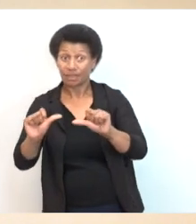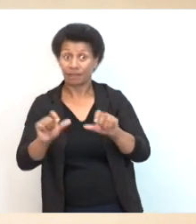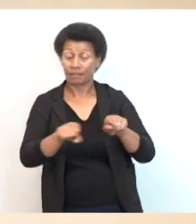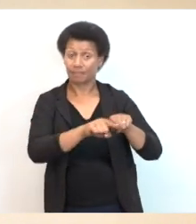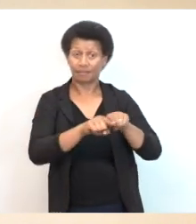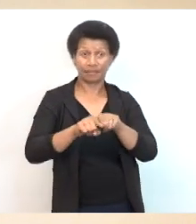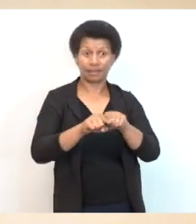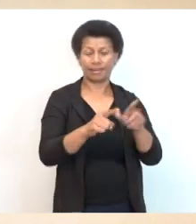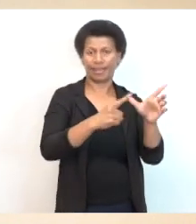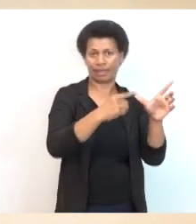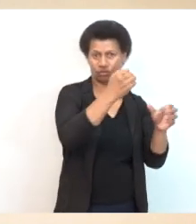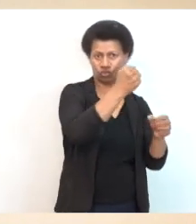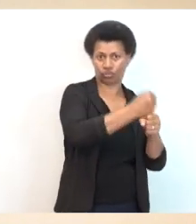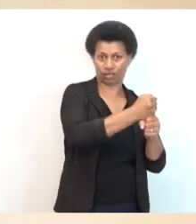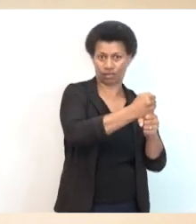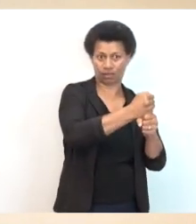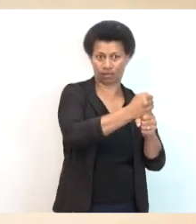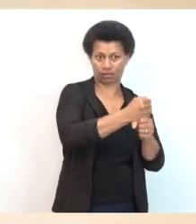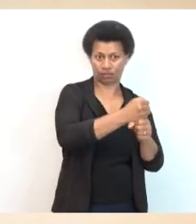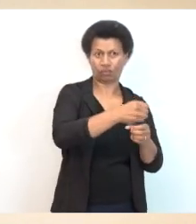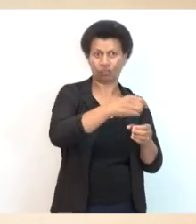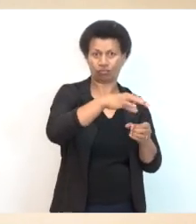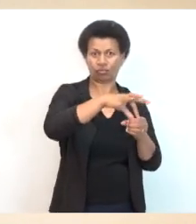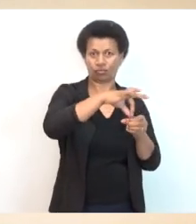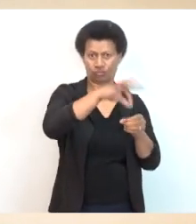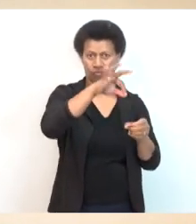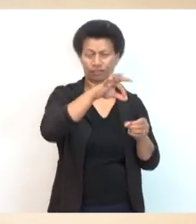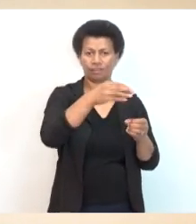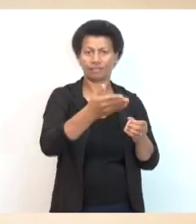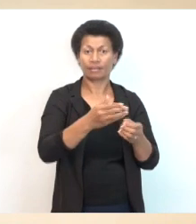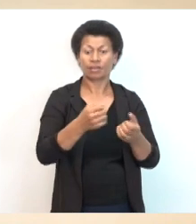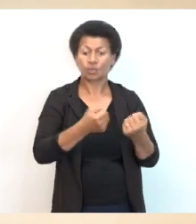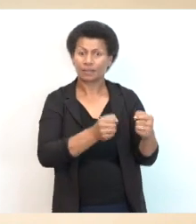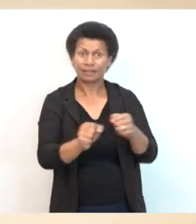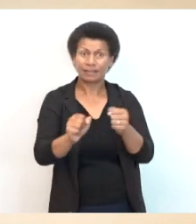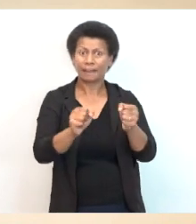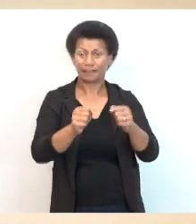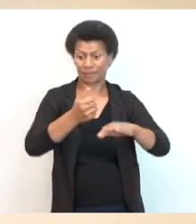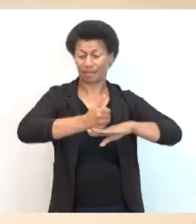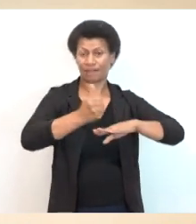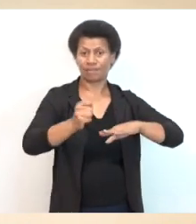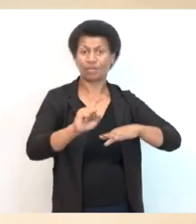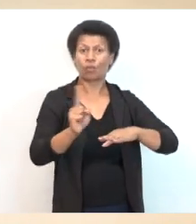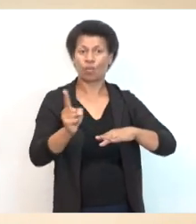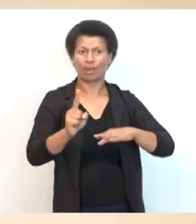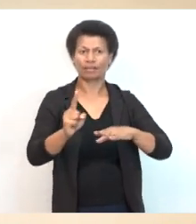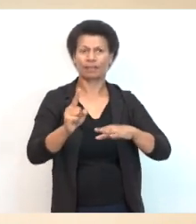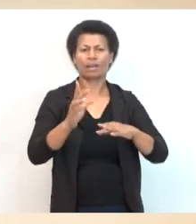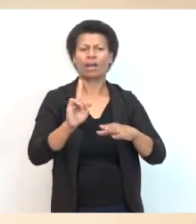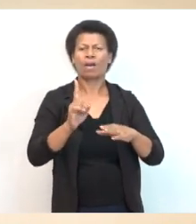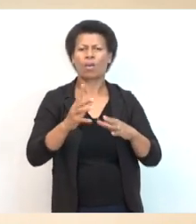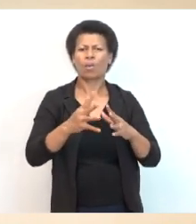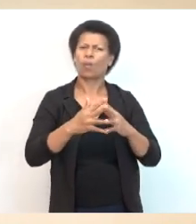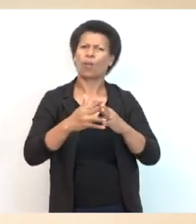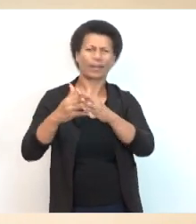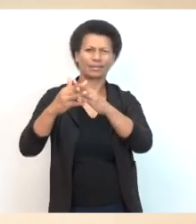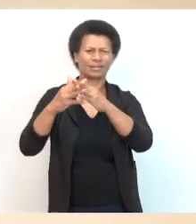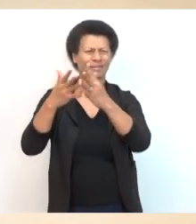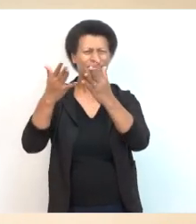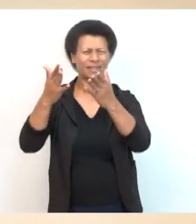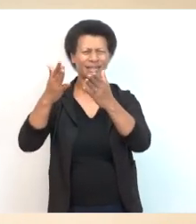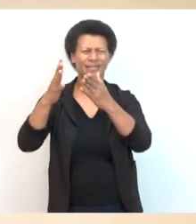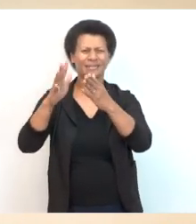the Attorney General. So already, our system of government based loosely on the Westminster system does not have the pure